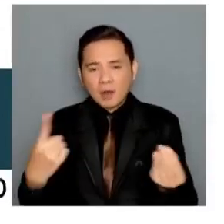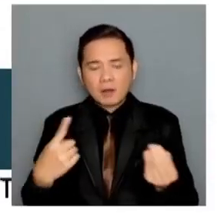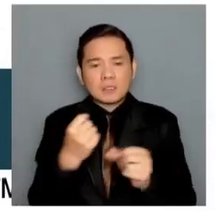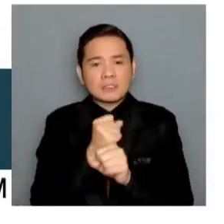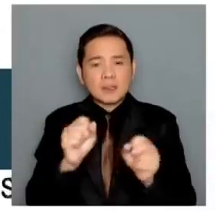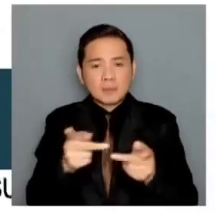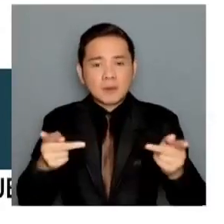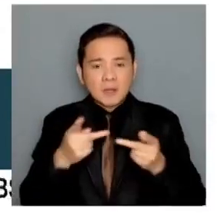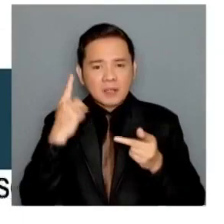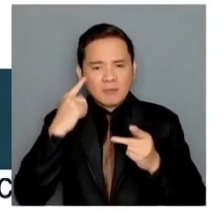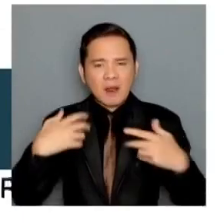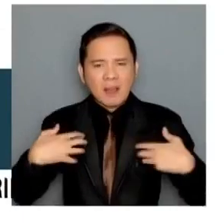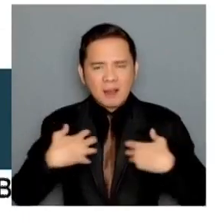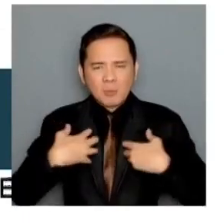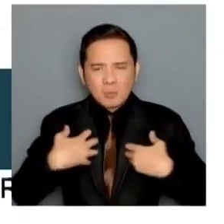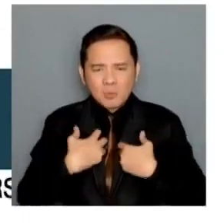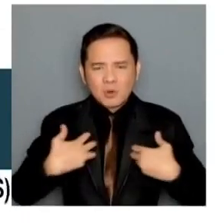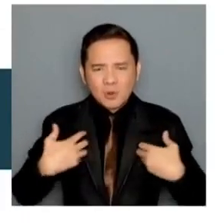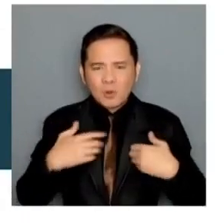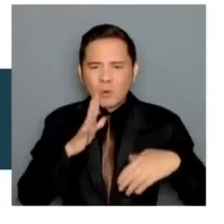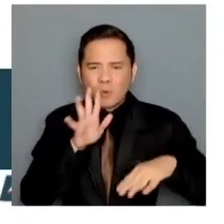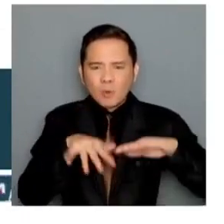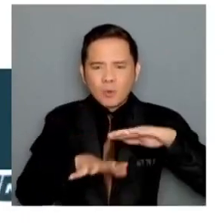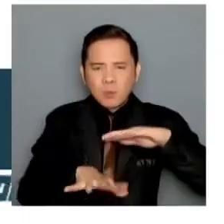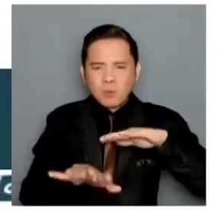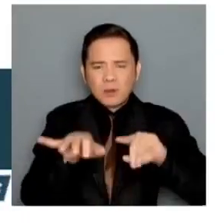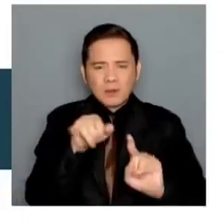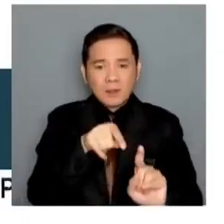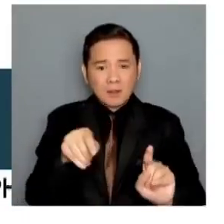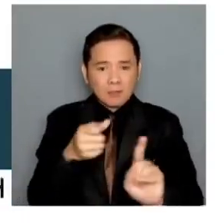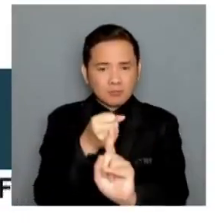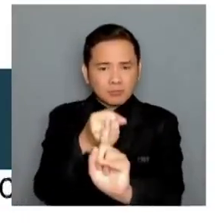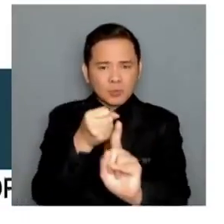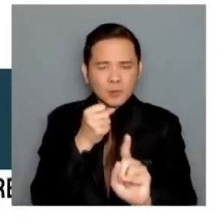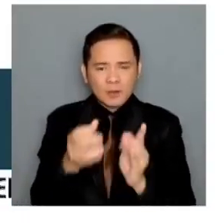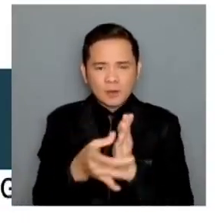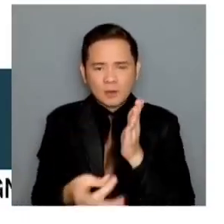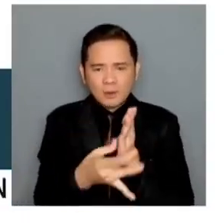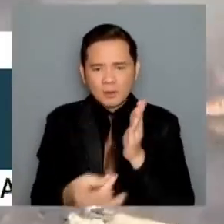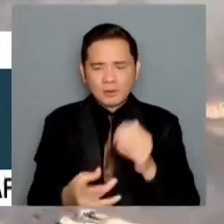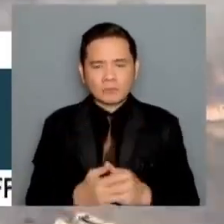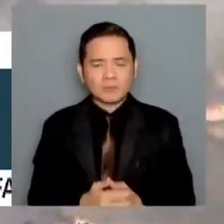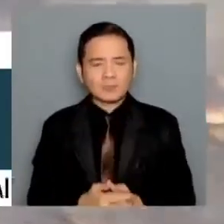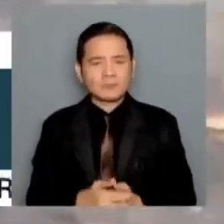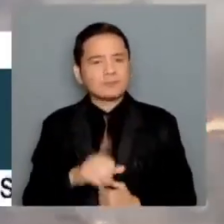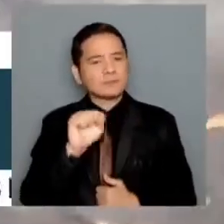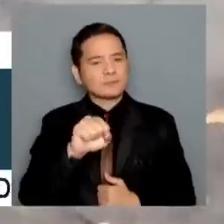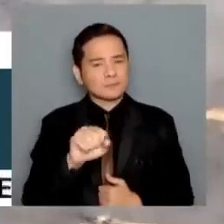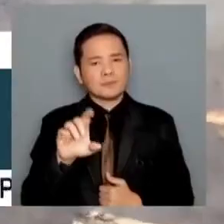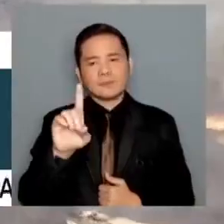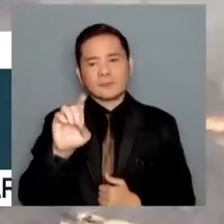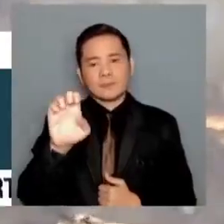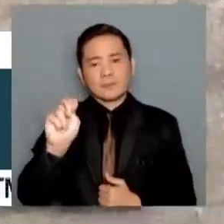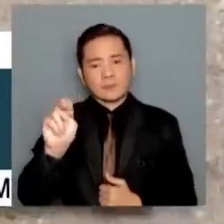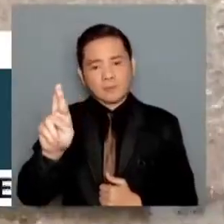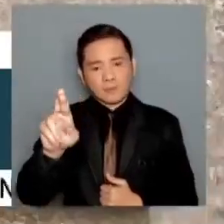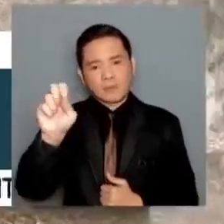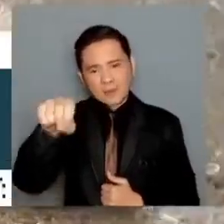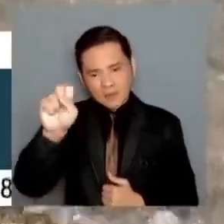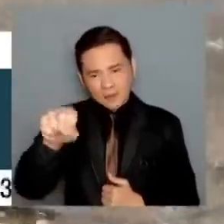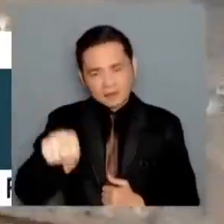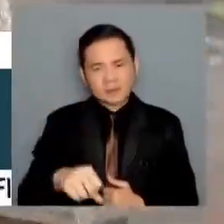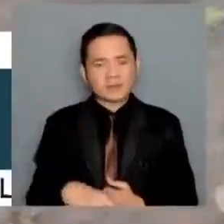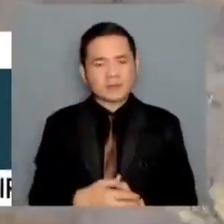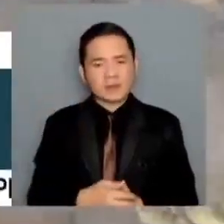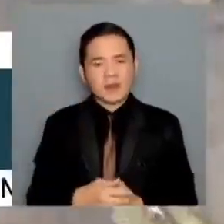already affected by the oil spill? Yeah. Department of Environment and Natural Resources Secretary Luis Aga